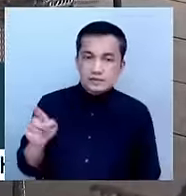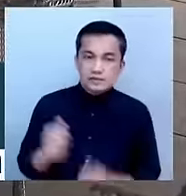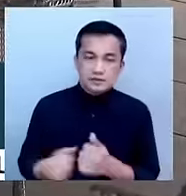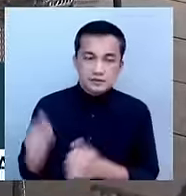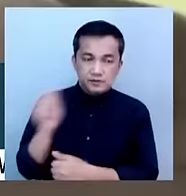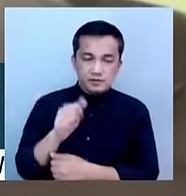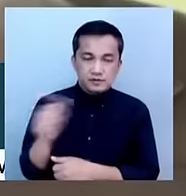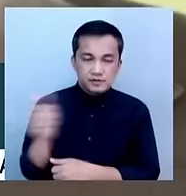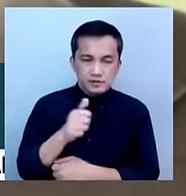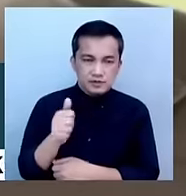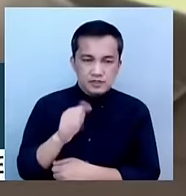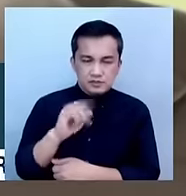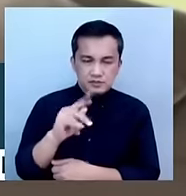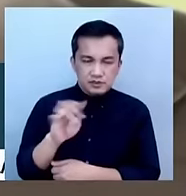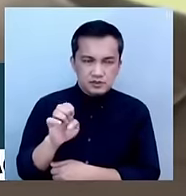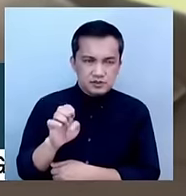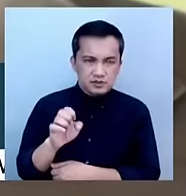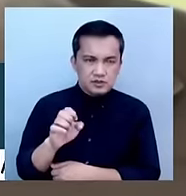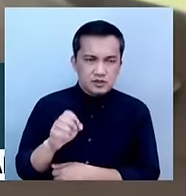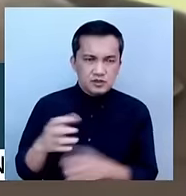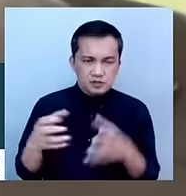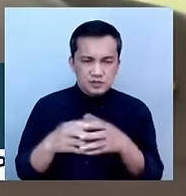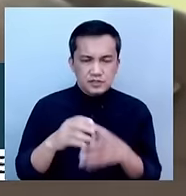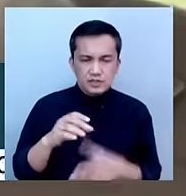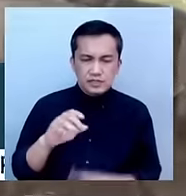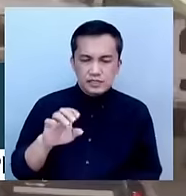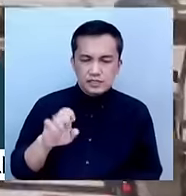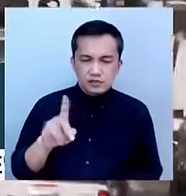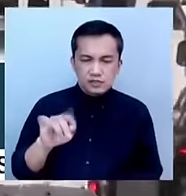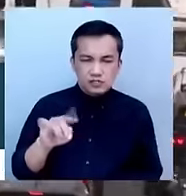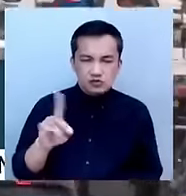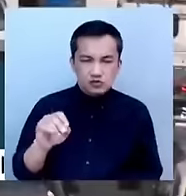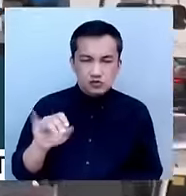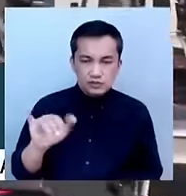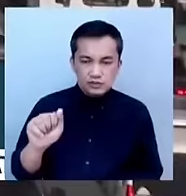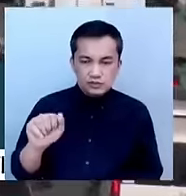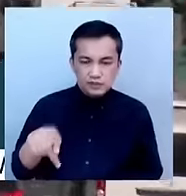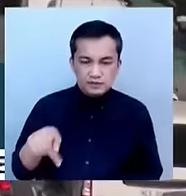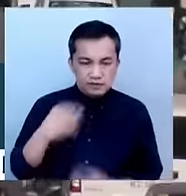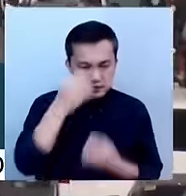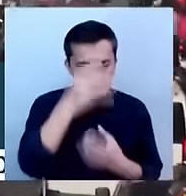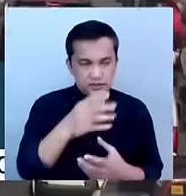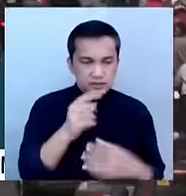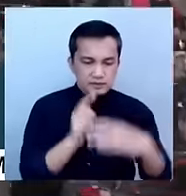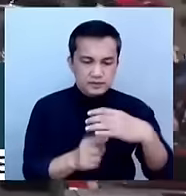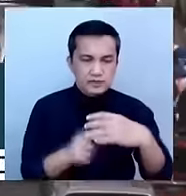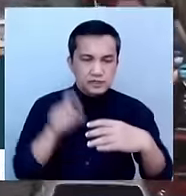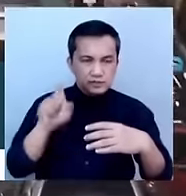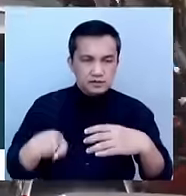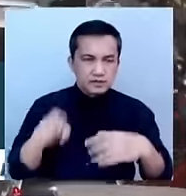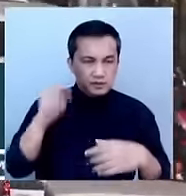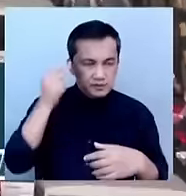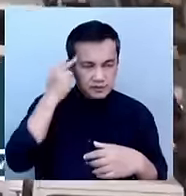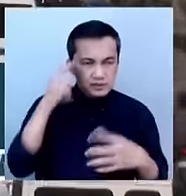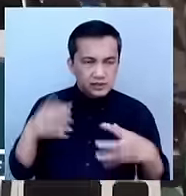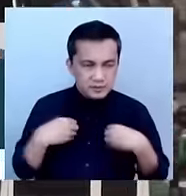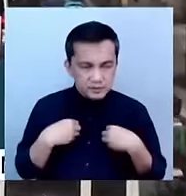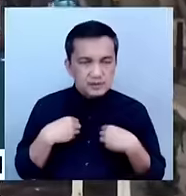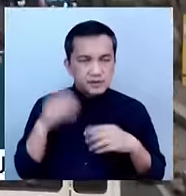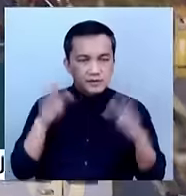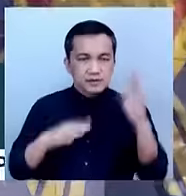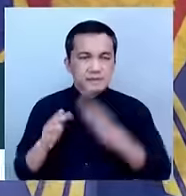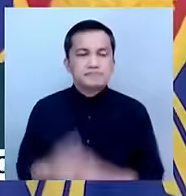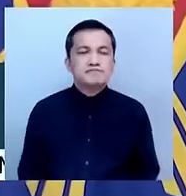and Infrastructure Committee Eduardo Yap told ABS-CBN News that the government must first admit that there is a problem.